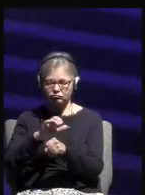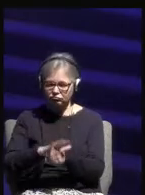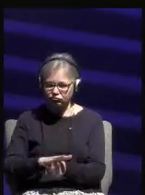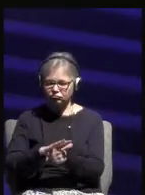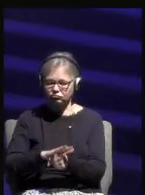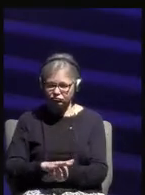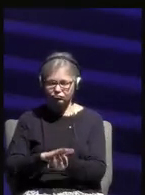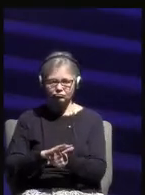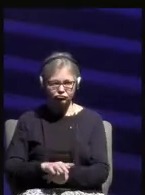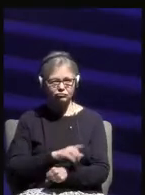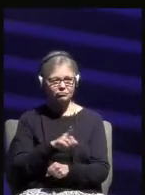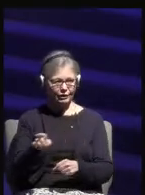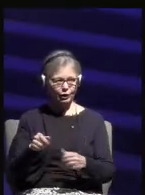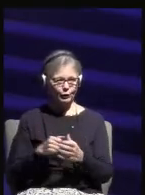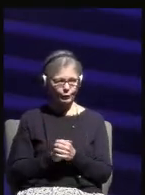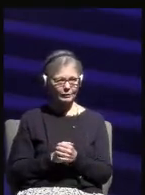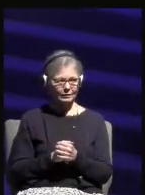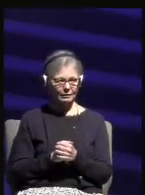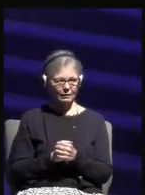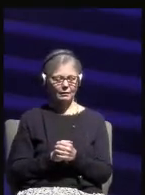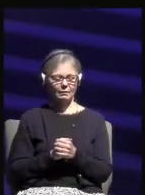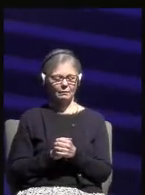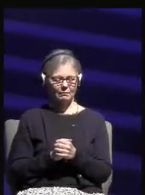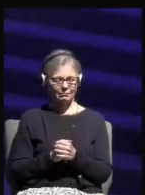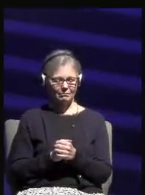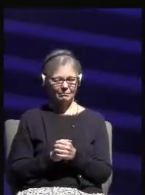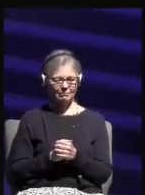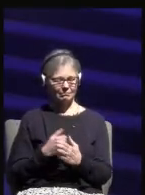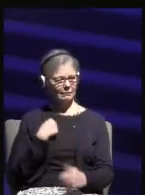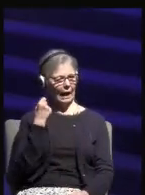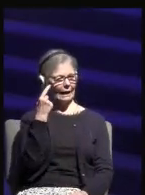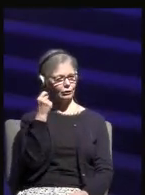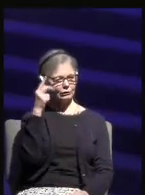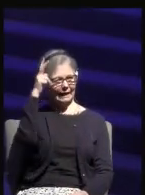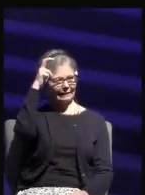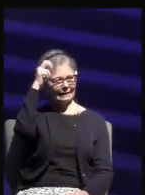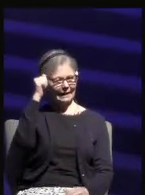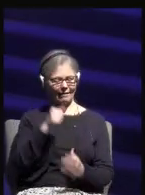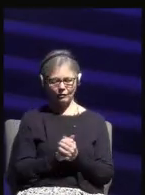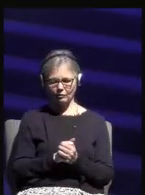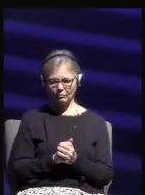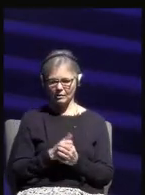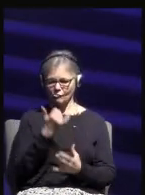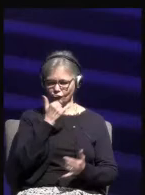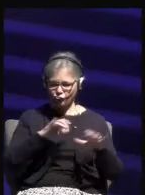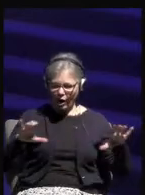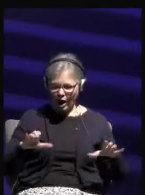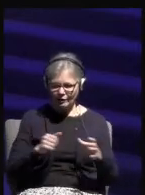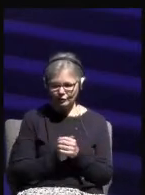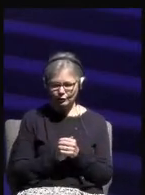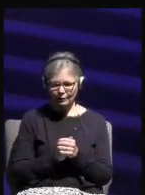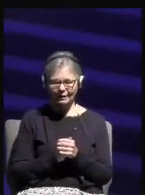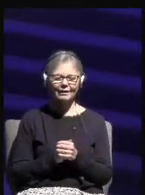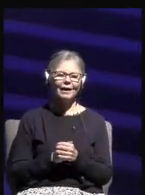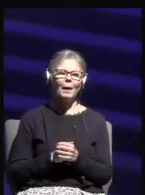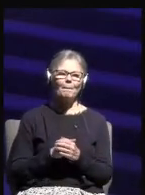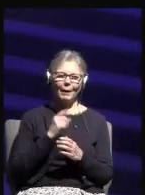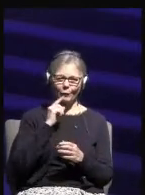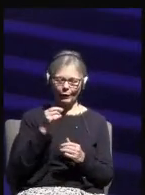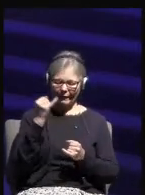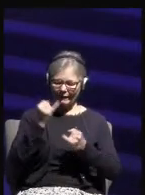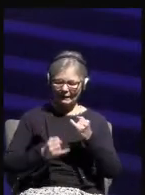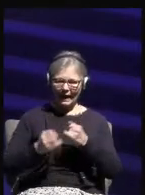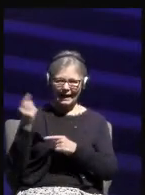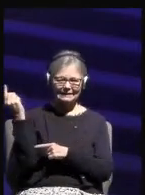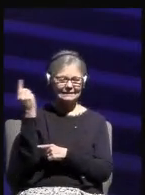Wear us down. We almost understand his tactics, and so he switches up. The Bible says in the last days he'll wear out the saints of the